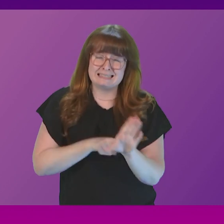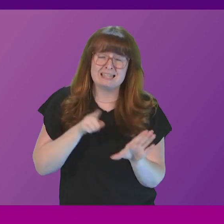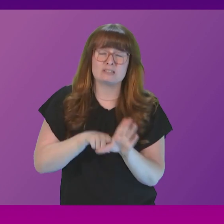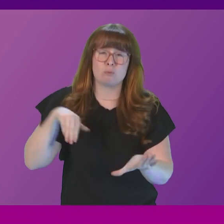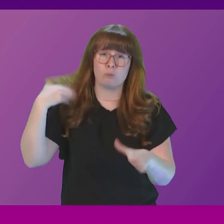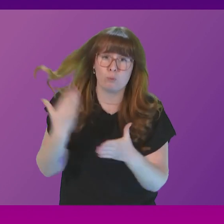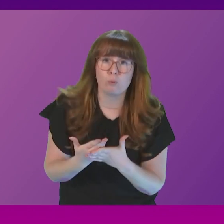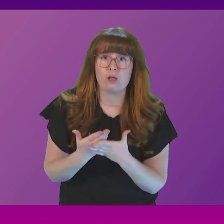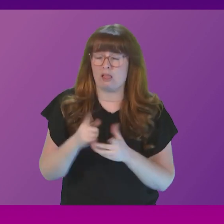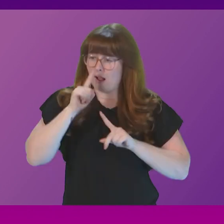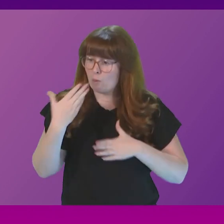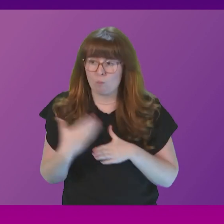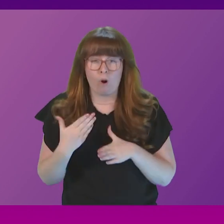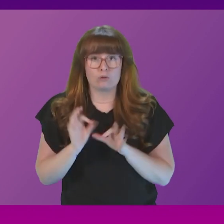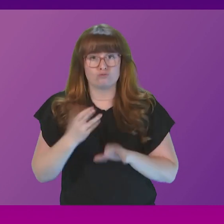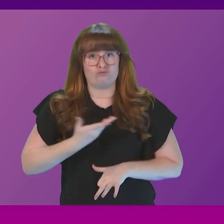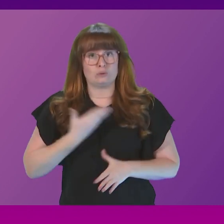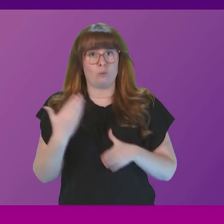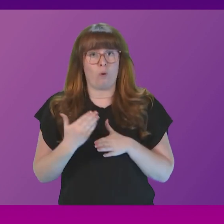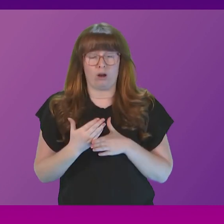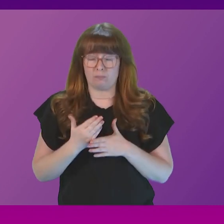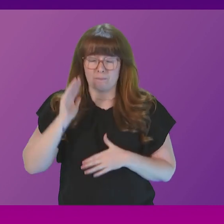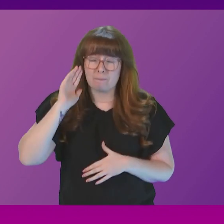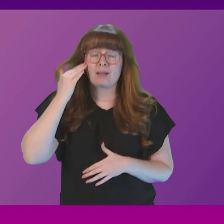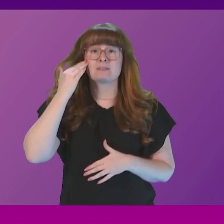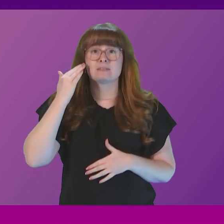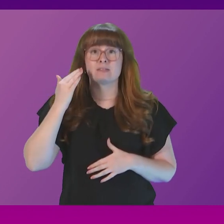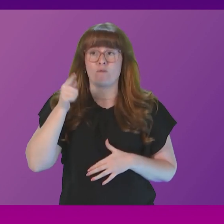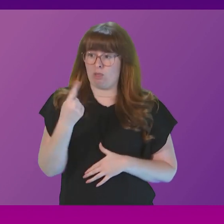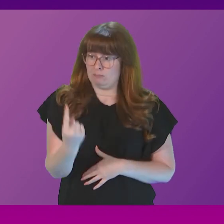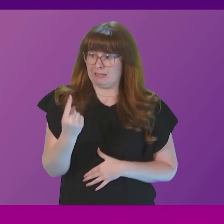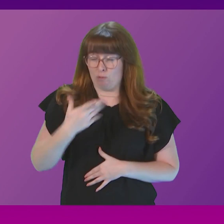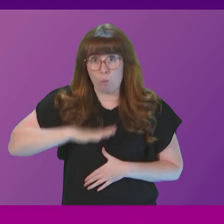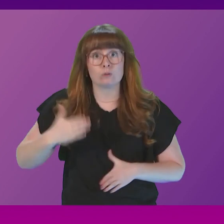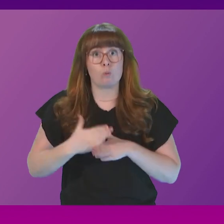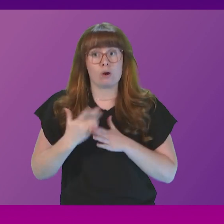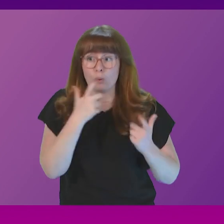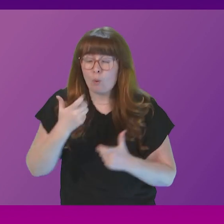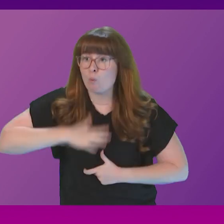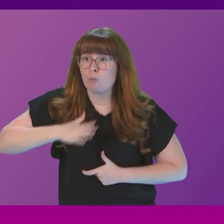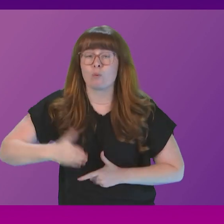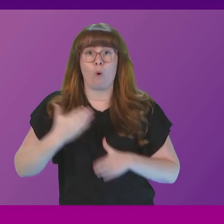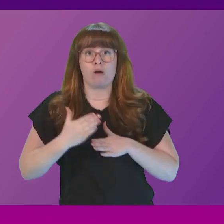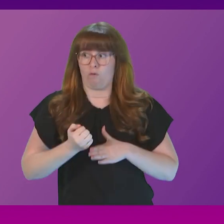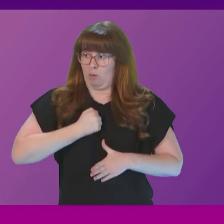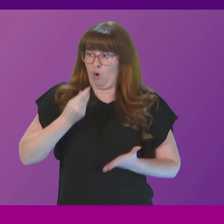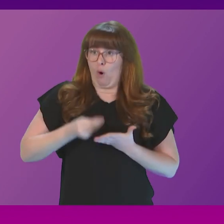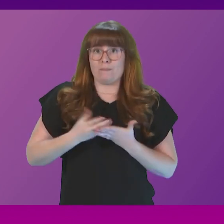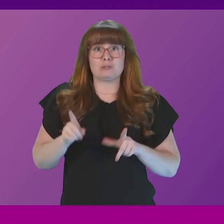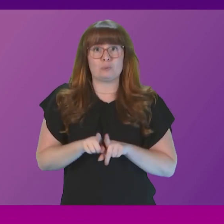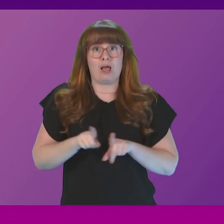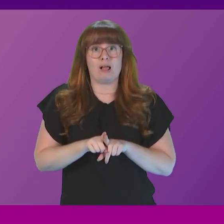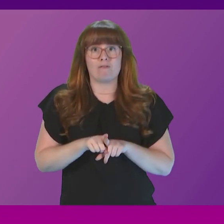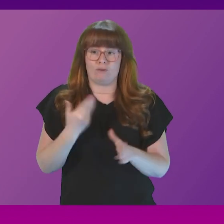years and not had the right to work. It's just mind-boggling for the individual who wants to work and for our economy, of course, in relation to